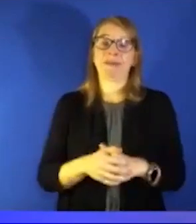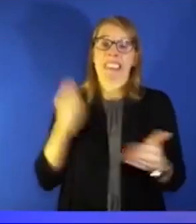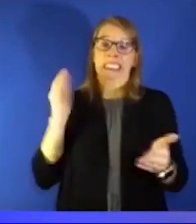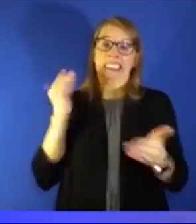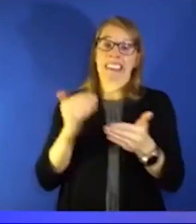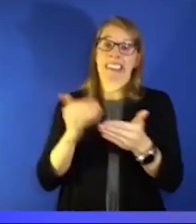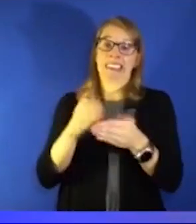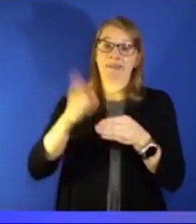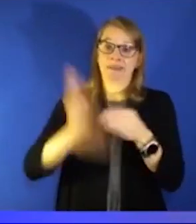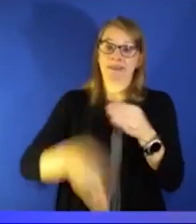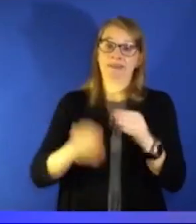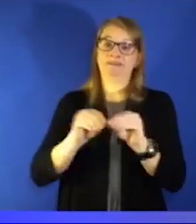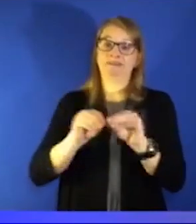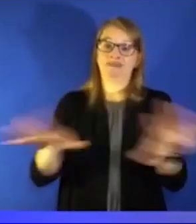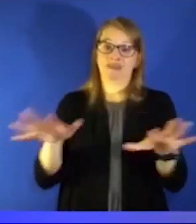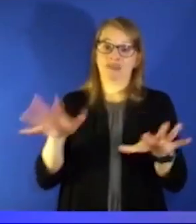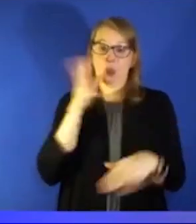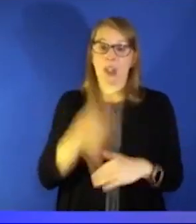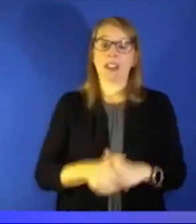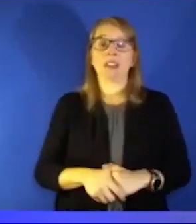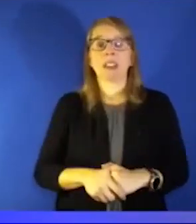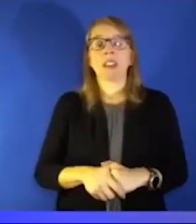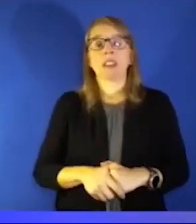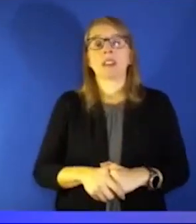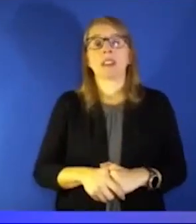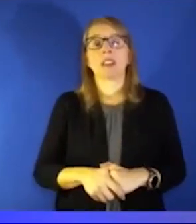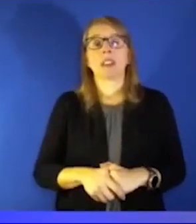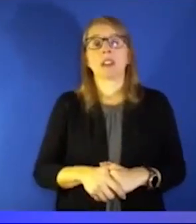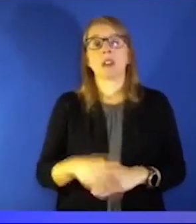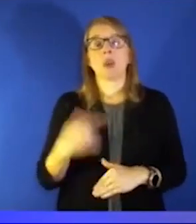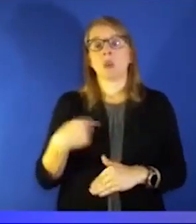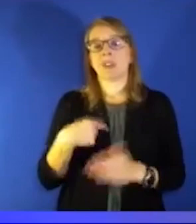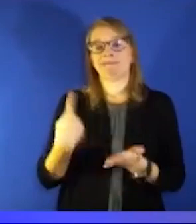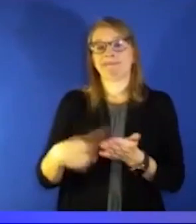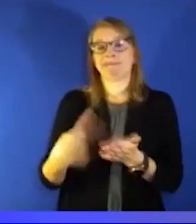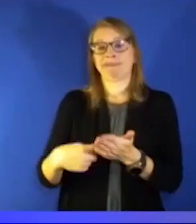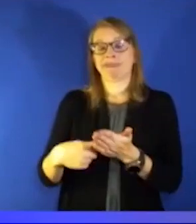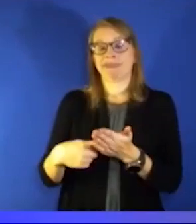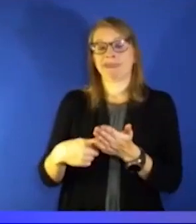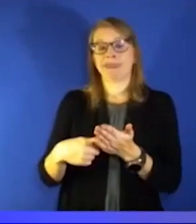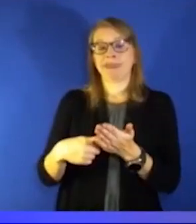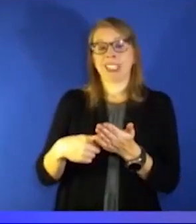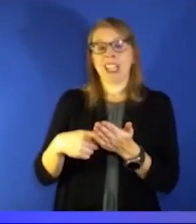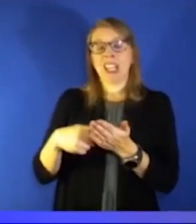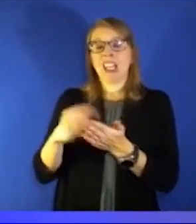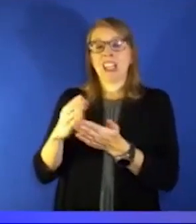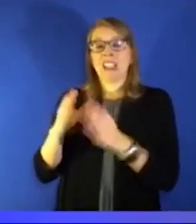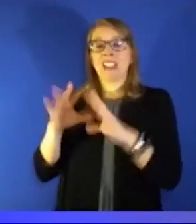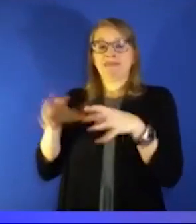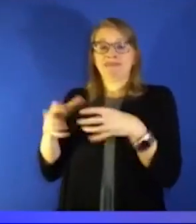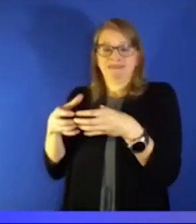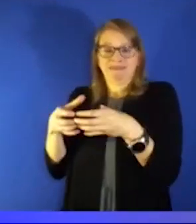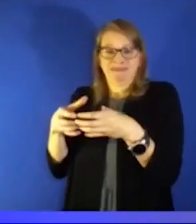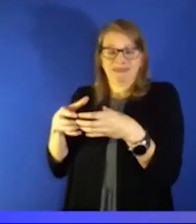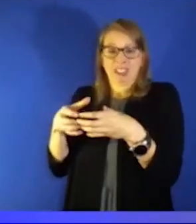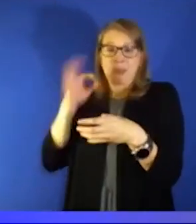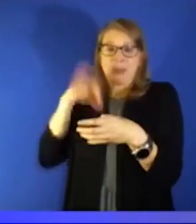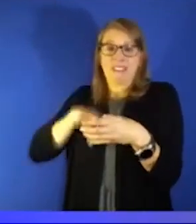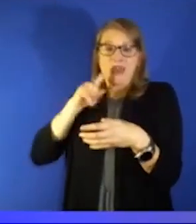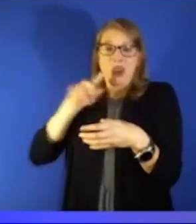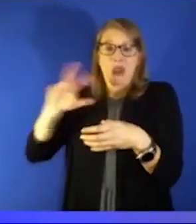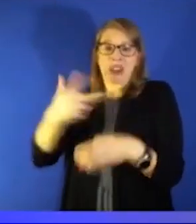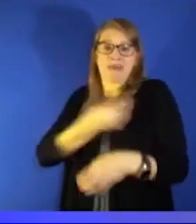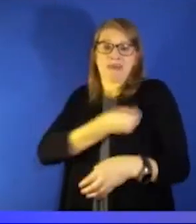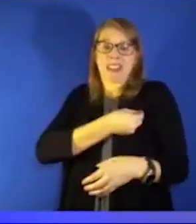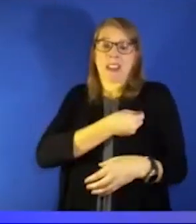So, so we're really talking about a pretty small subset of people that are going to benefit from a third dose of vaccine. So my final thought